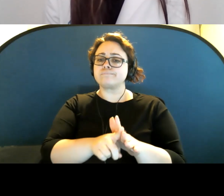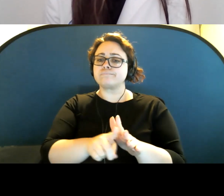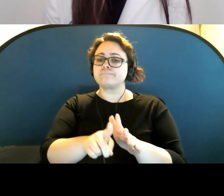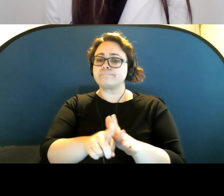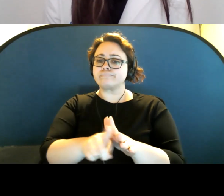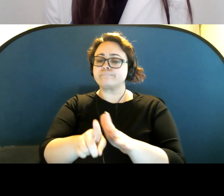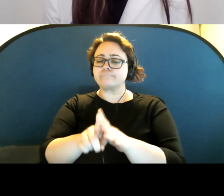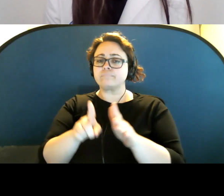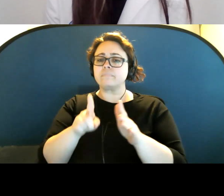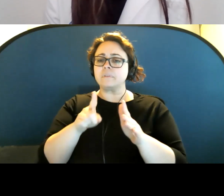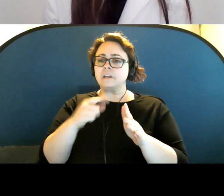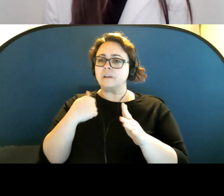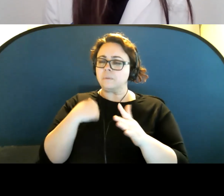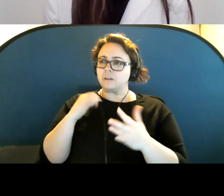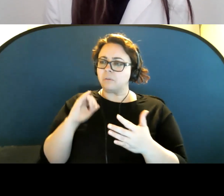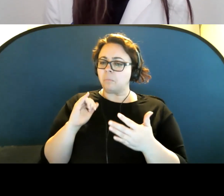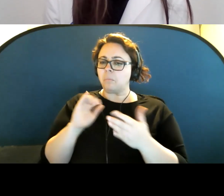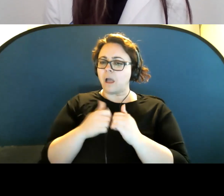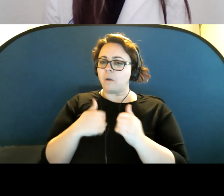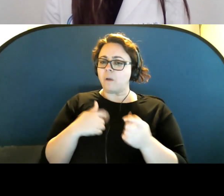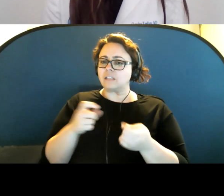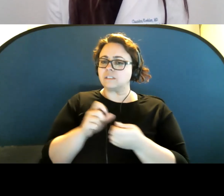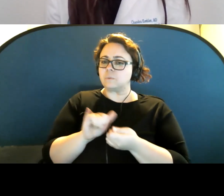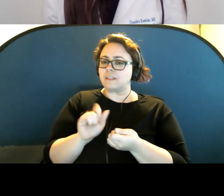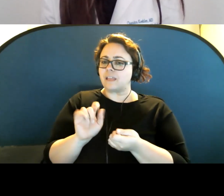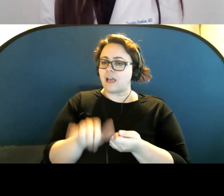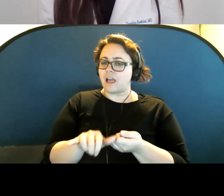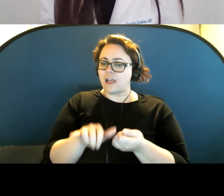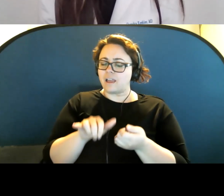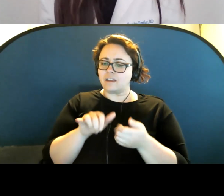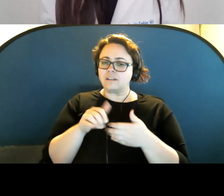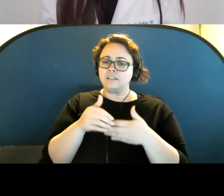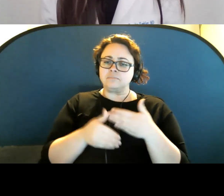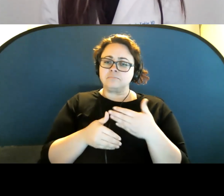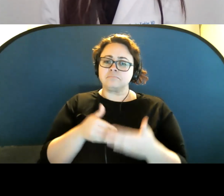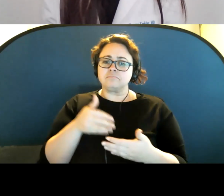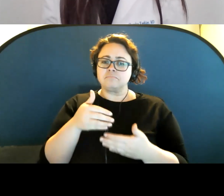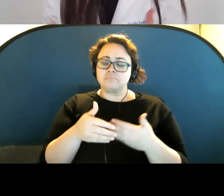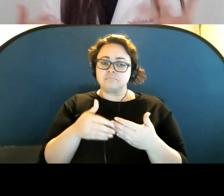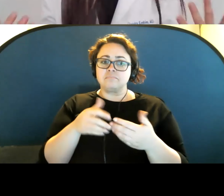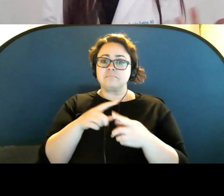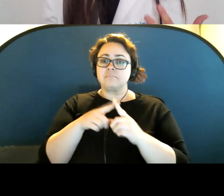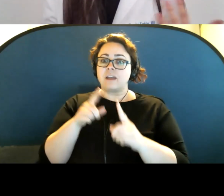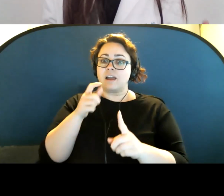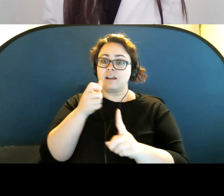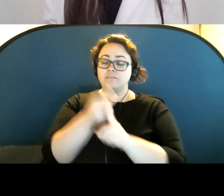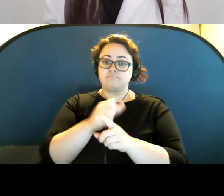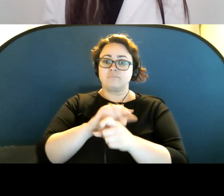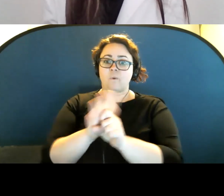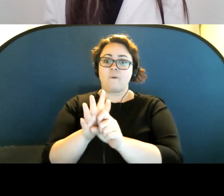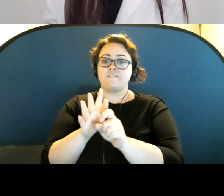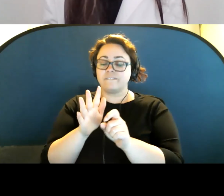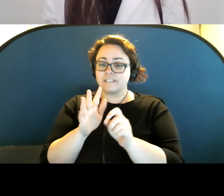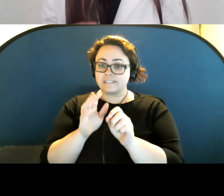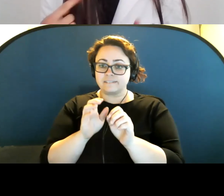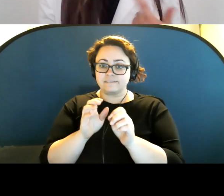figure out how to deal with it, maybe even unconsciously. But then when something like this pandemic hits, it's kind of a big, unexpected change